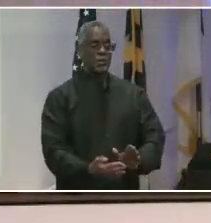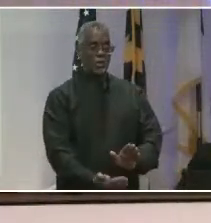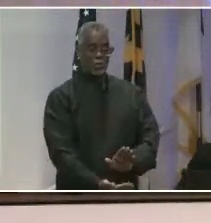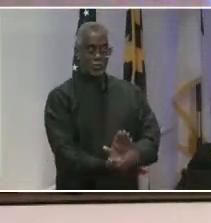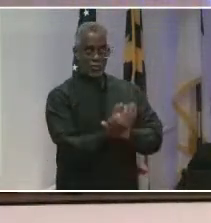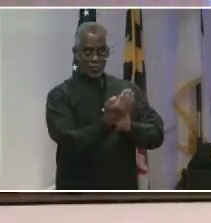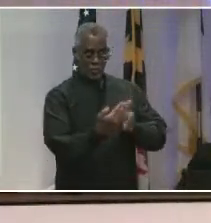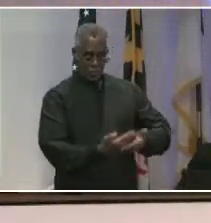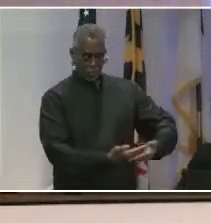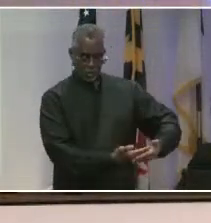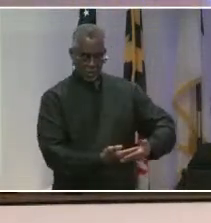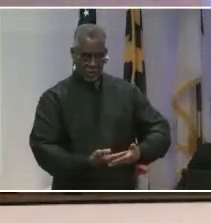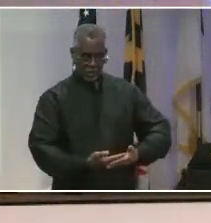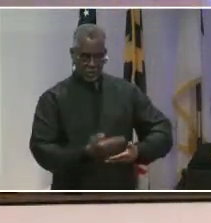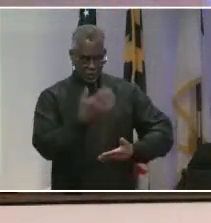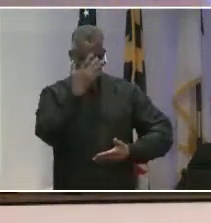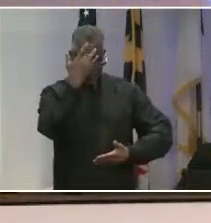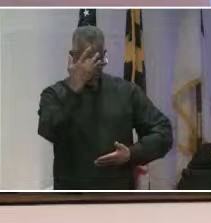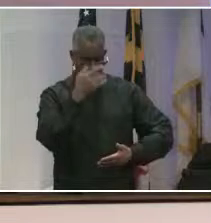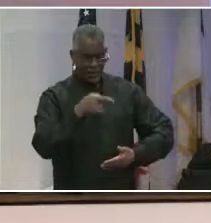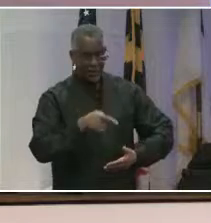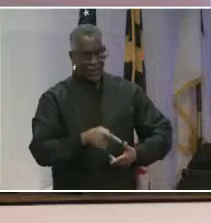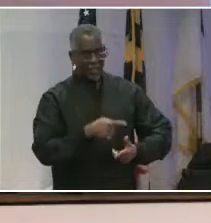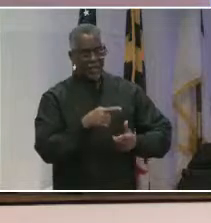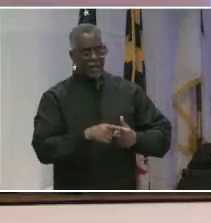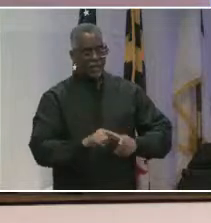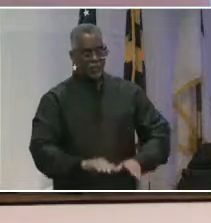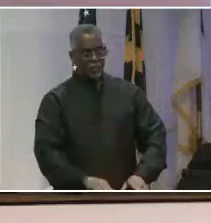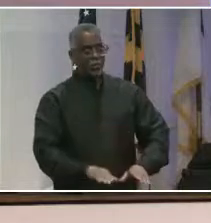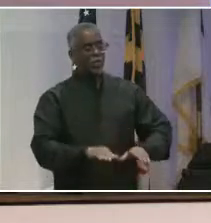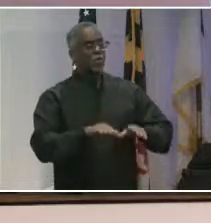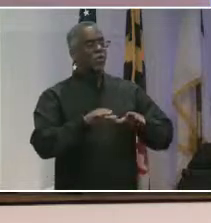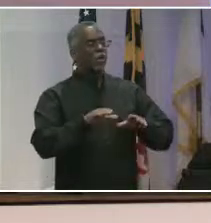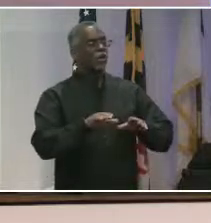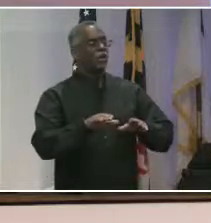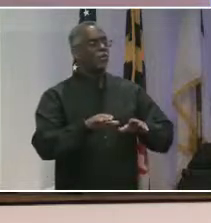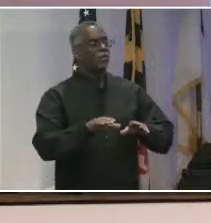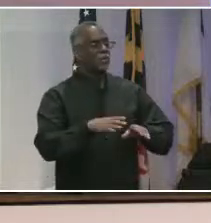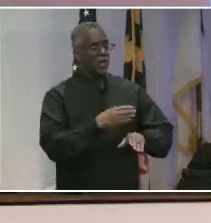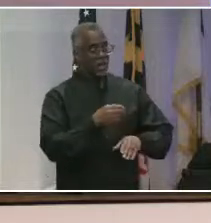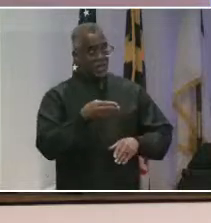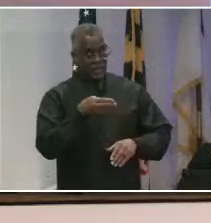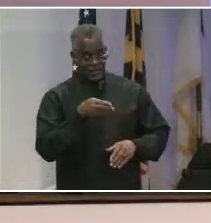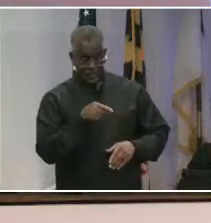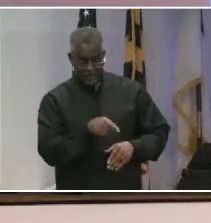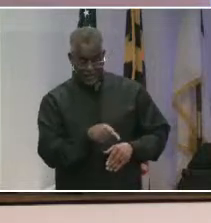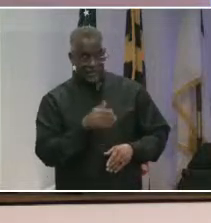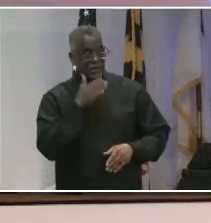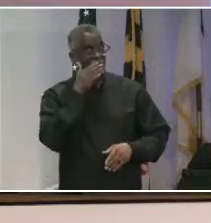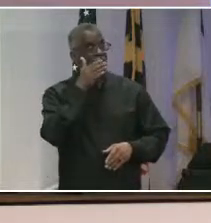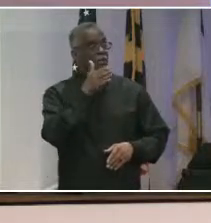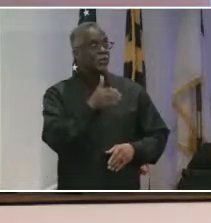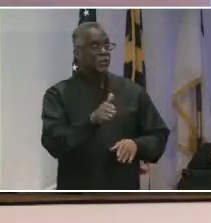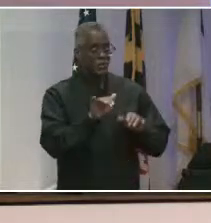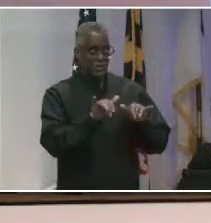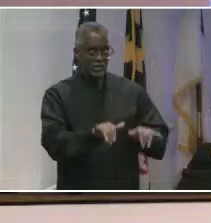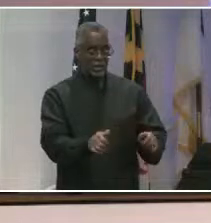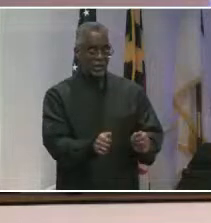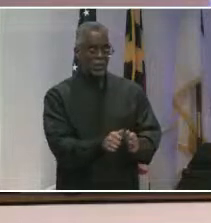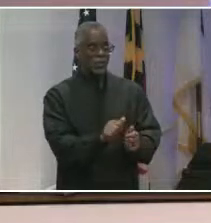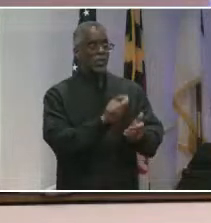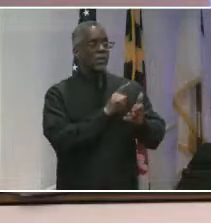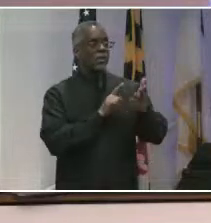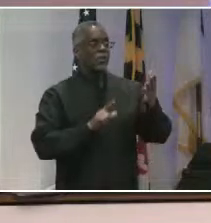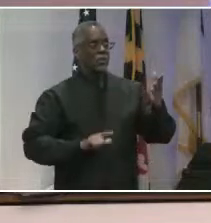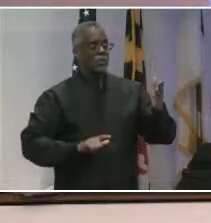him so that he will grow up and he will stay with the Lord, and